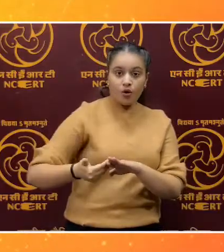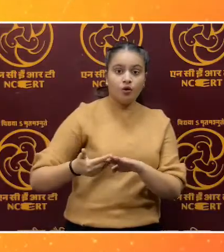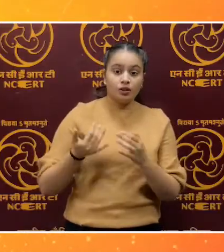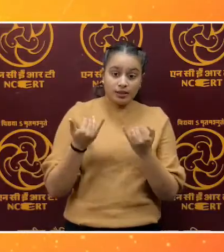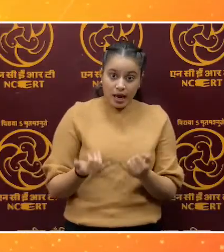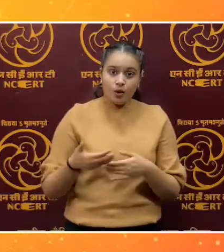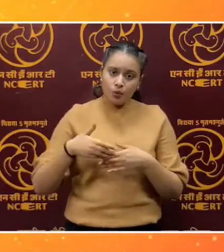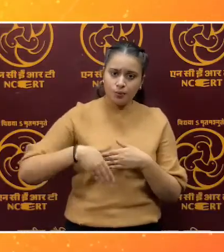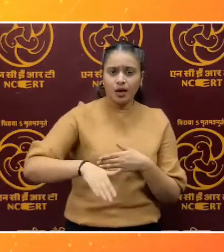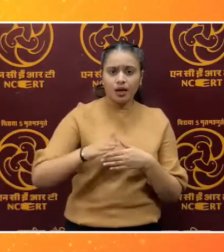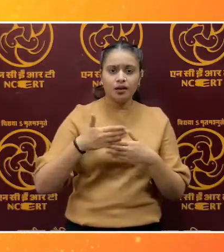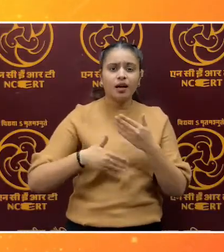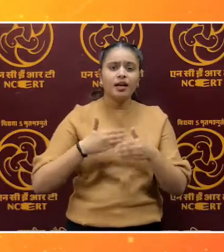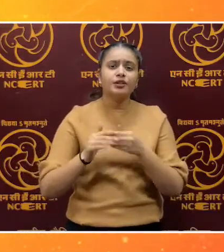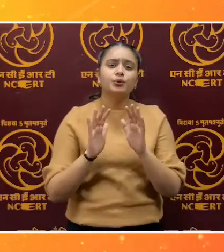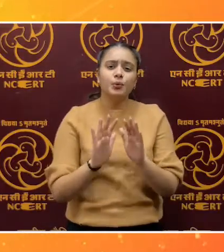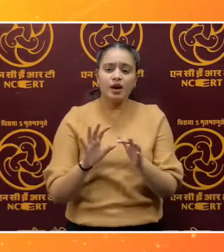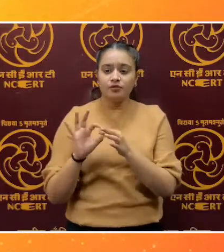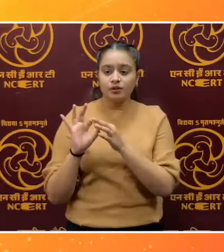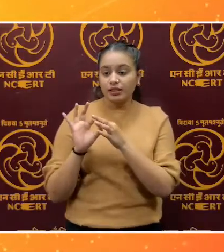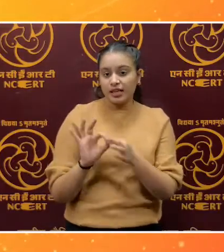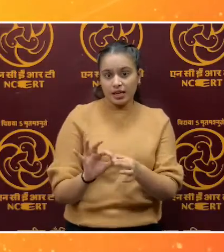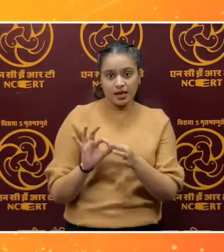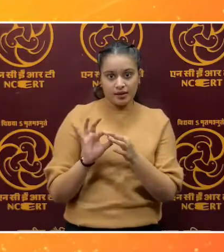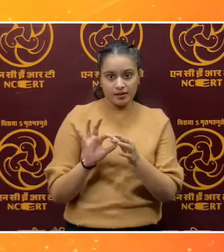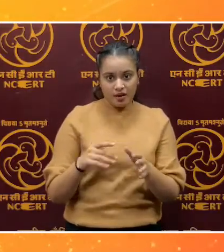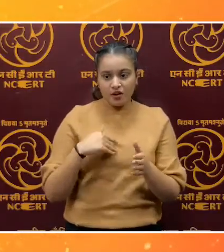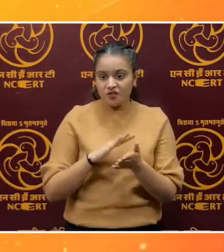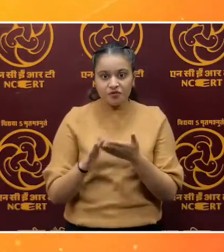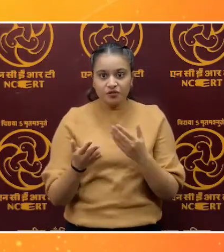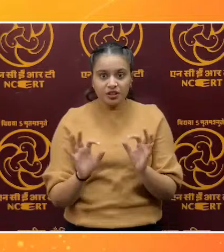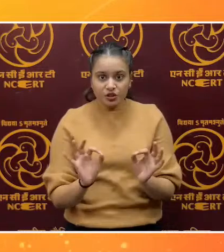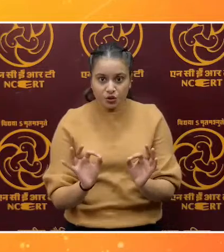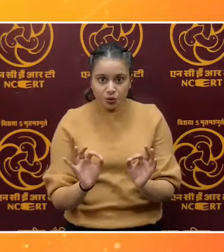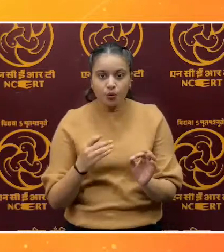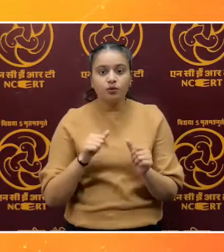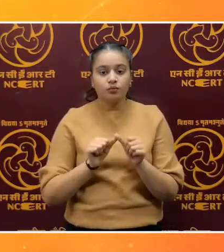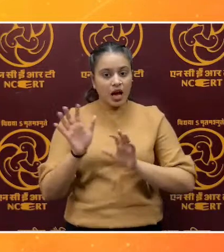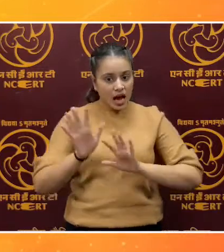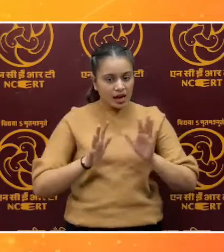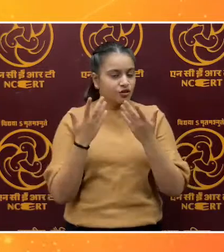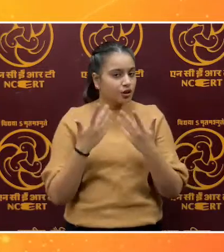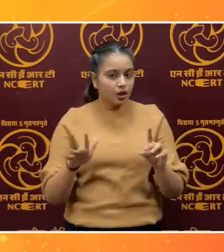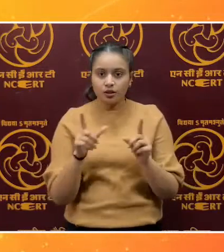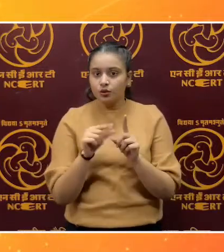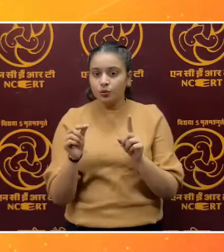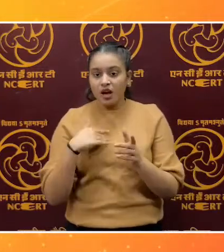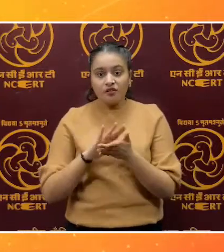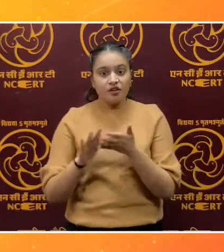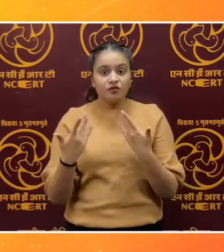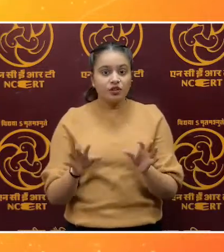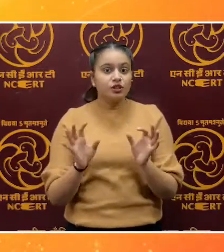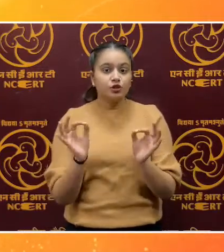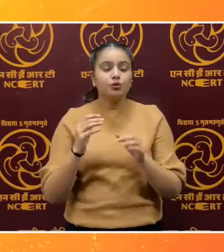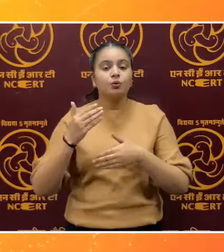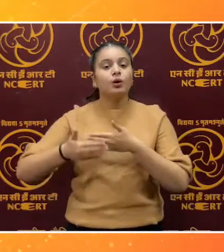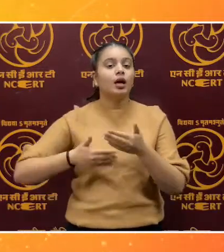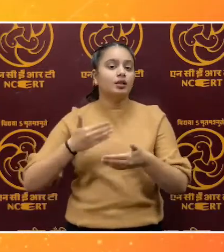still going. Okay. So that the connection is formed. It's not finished. The action which you were doing, it has not finished. It still